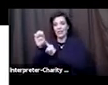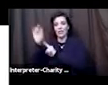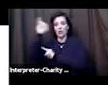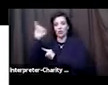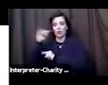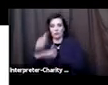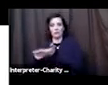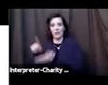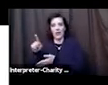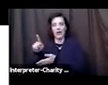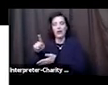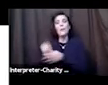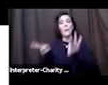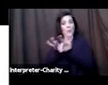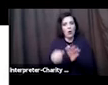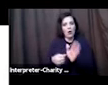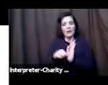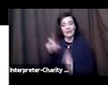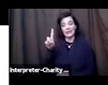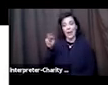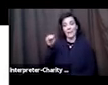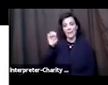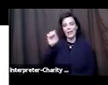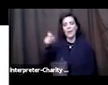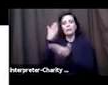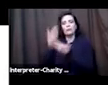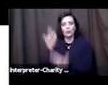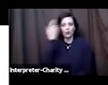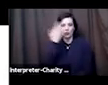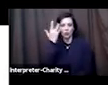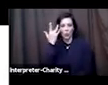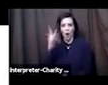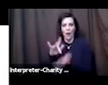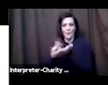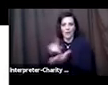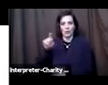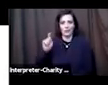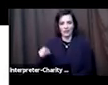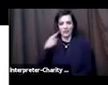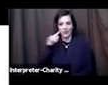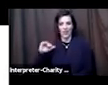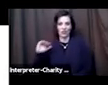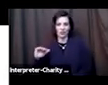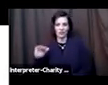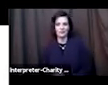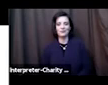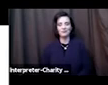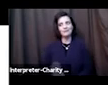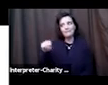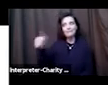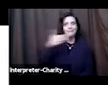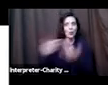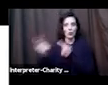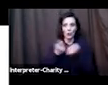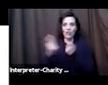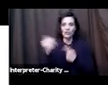what you have to prove. Right. So yeah, good questions, everyone. It's complicated, and I think it's sort of